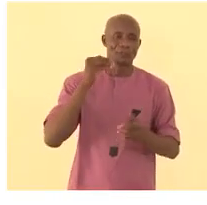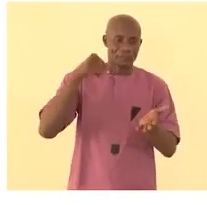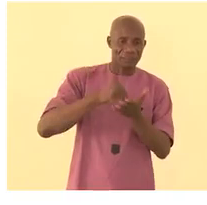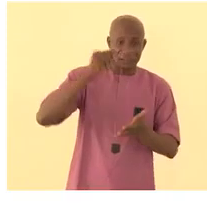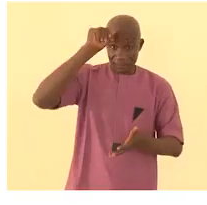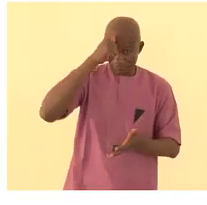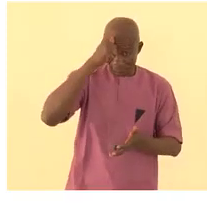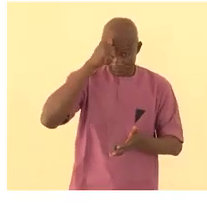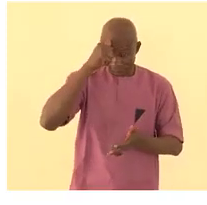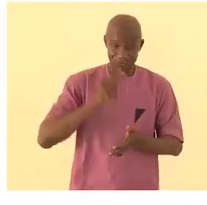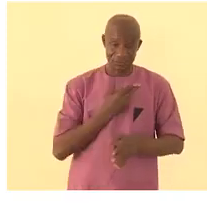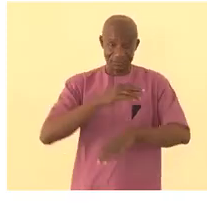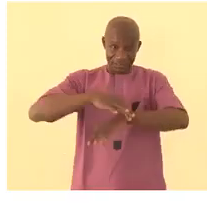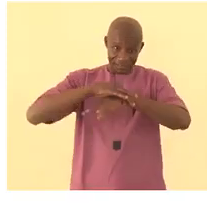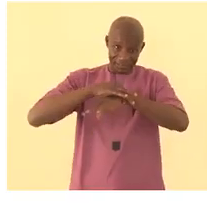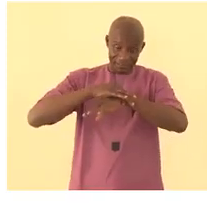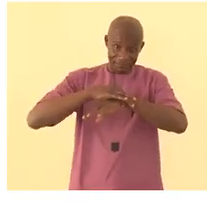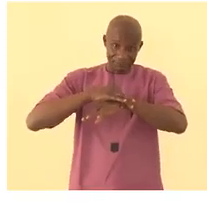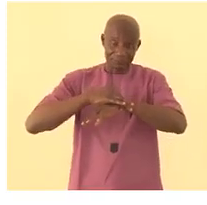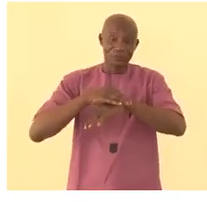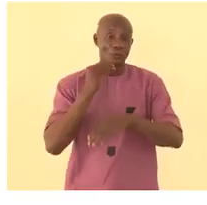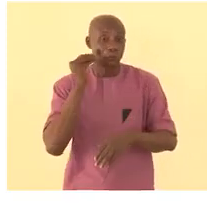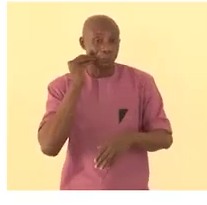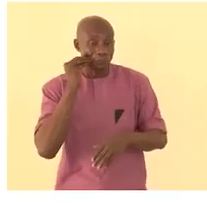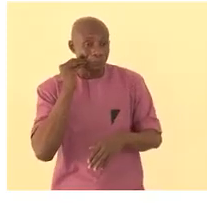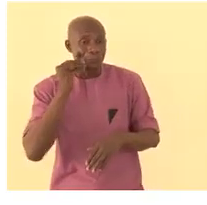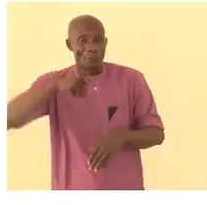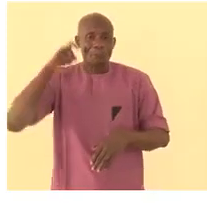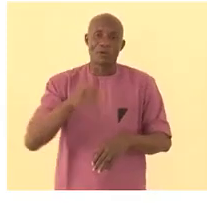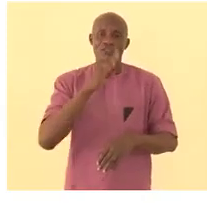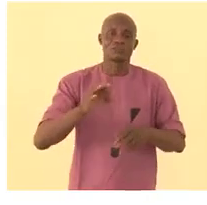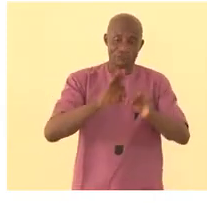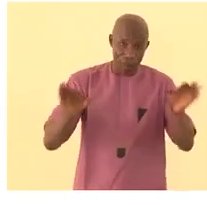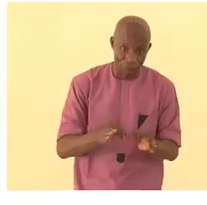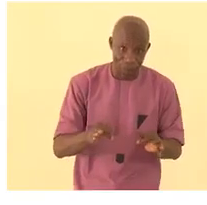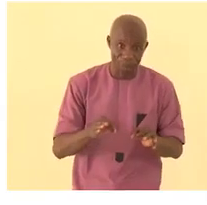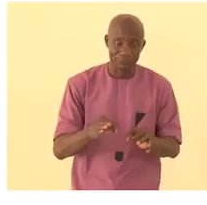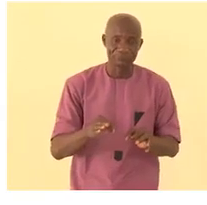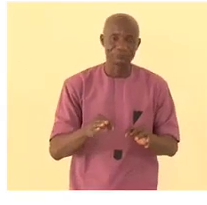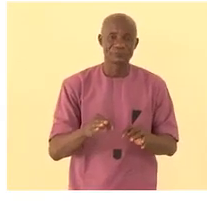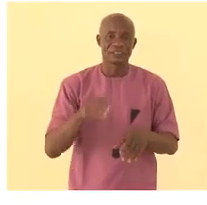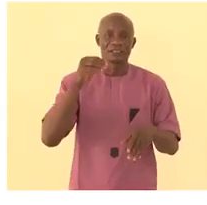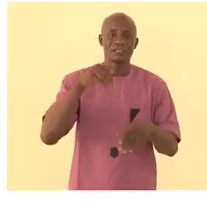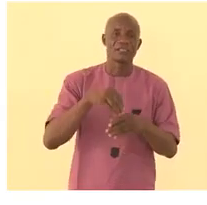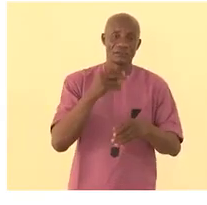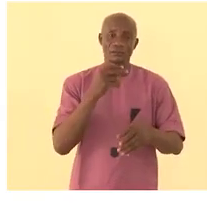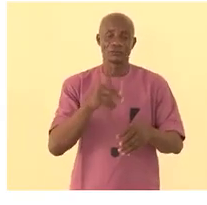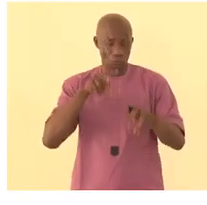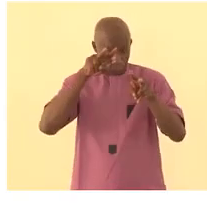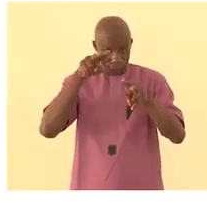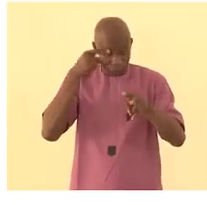reminds us that our earthly citizenship must be informed and be in view of our